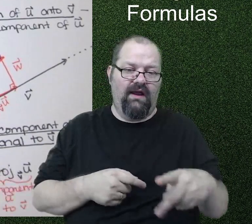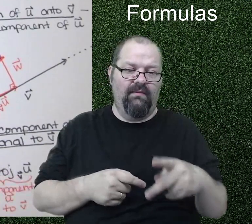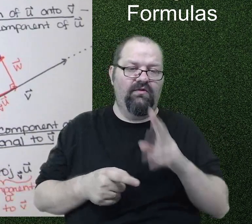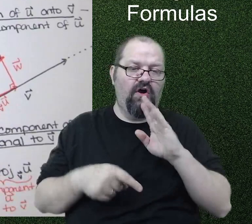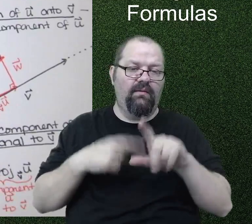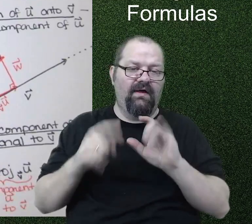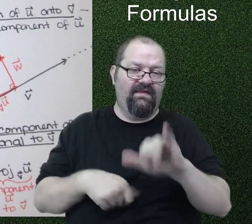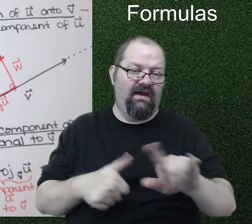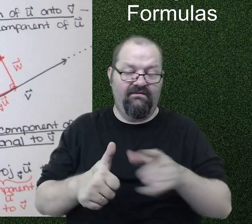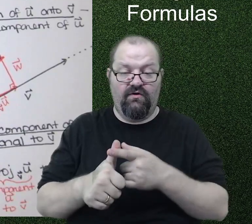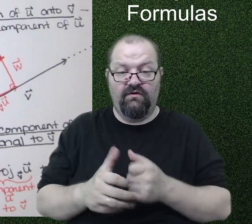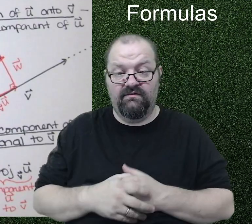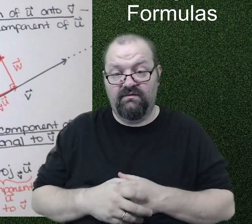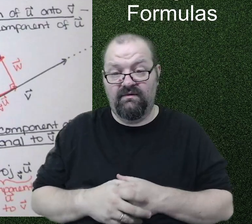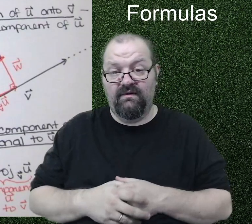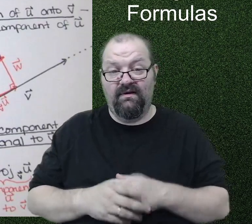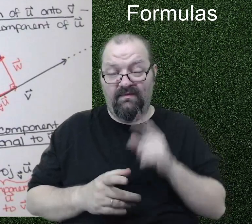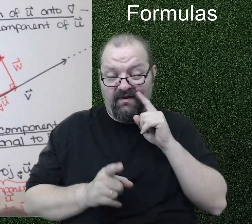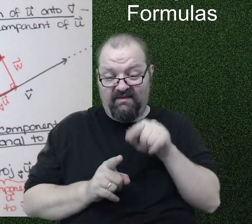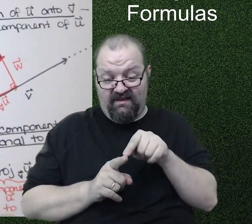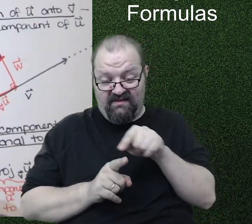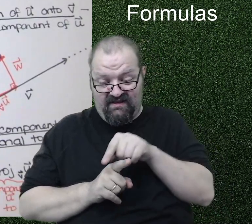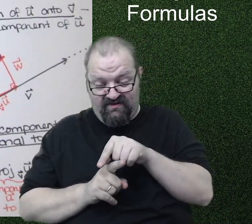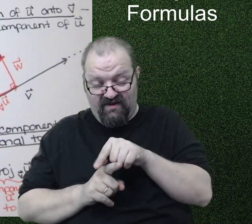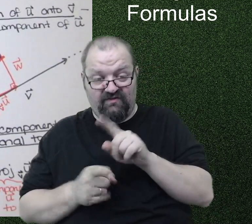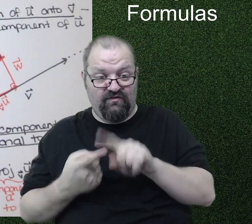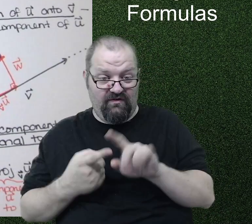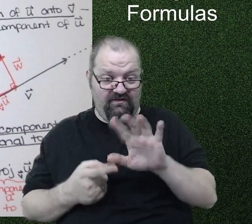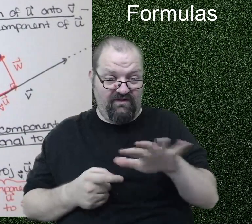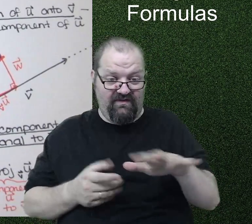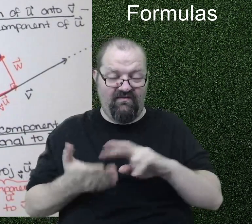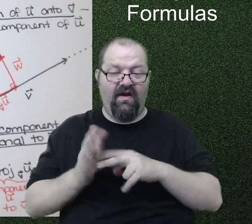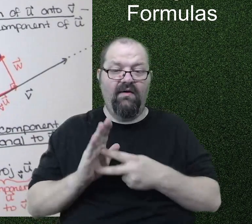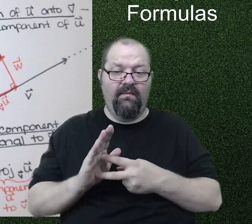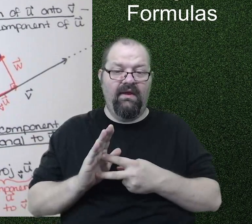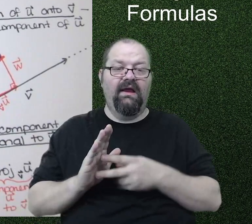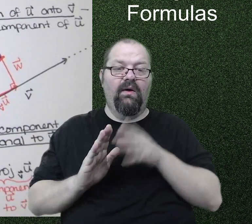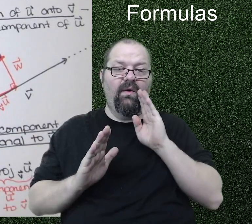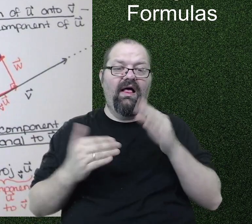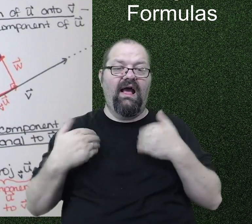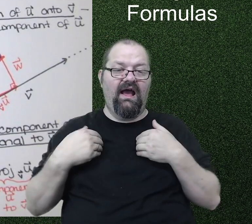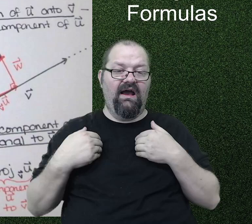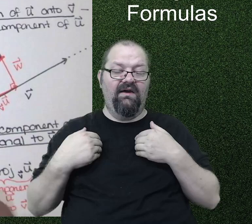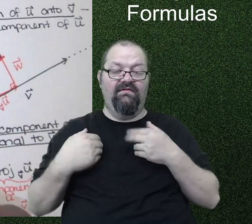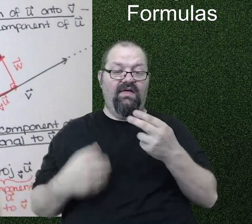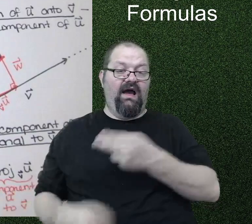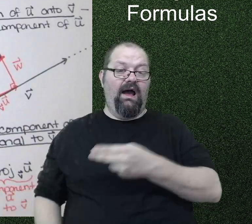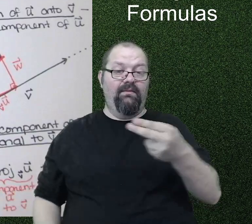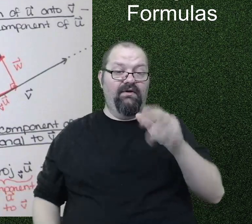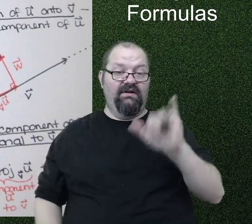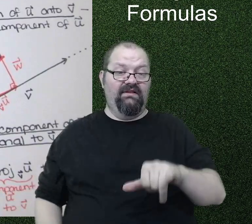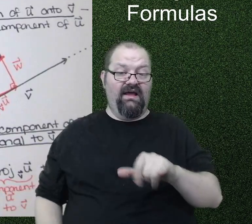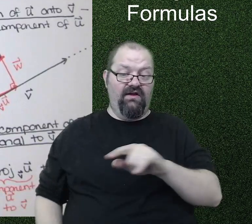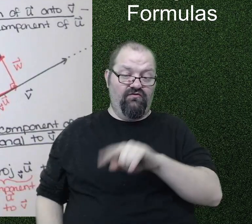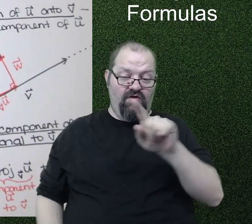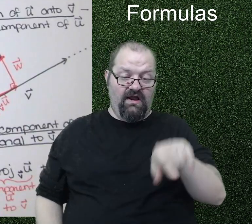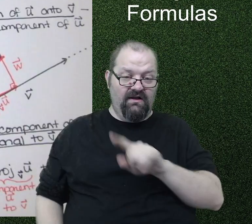Well, since that's adjacent to the 55, I'm going to get the hypotenuse of that triangle, which is